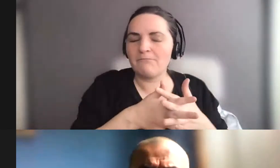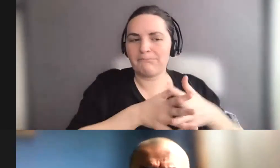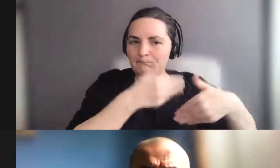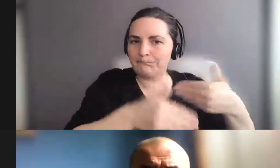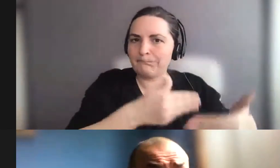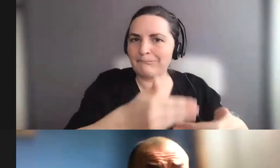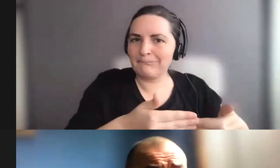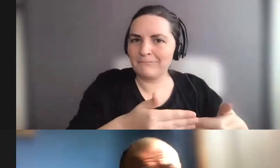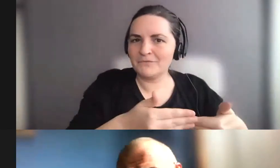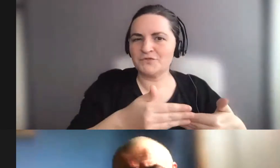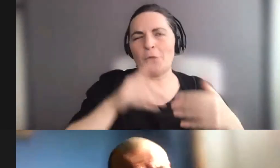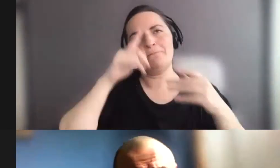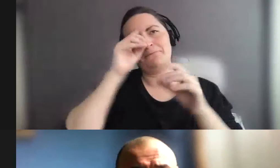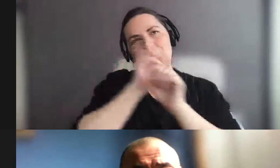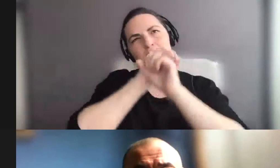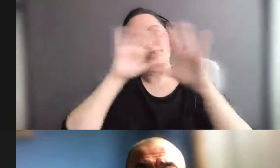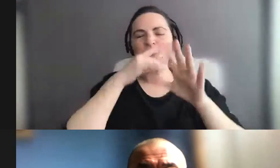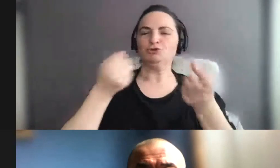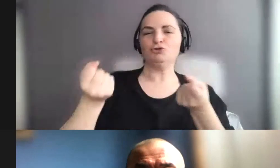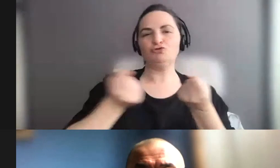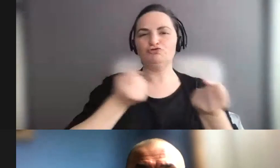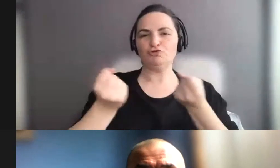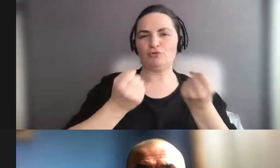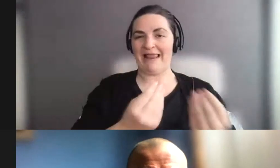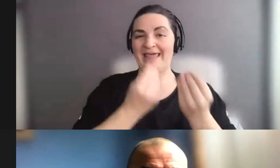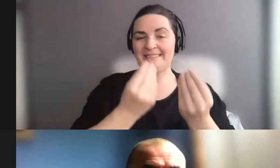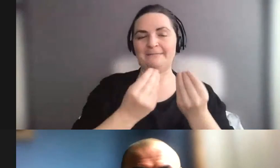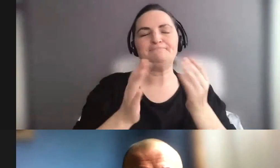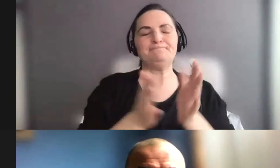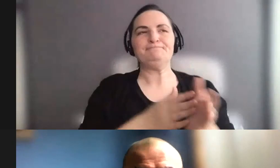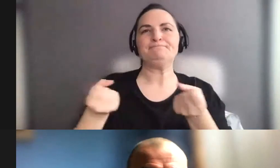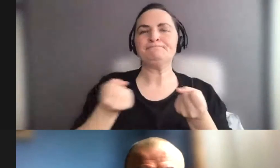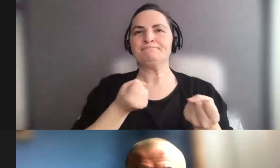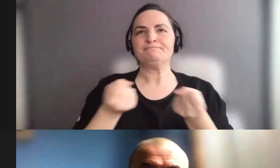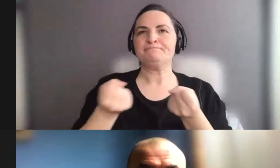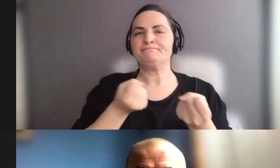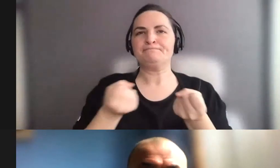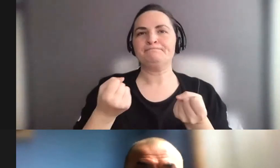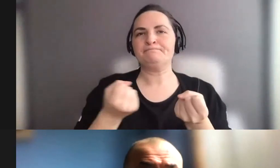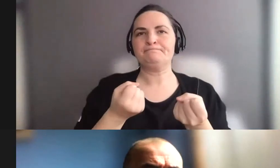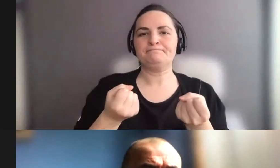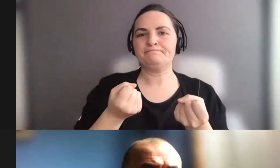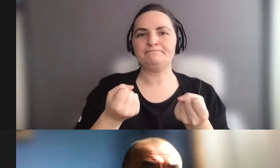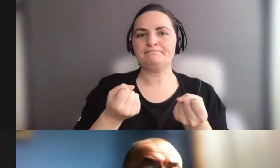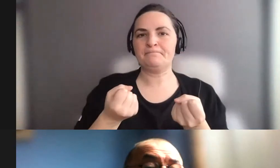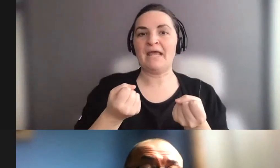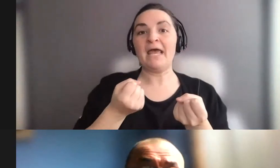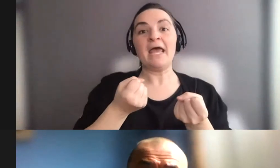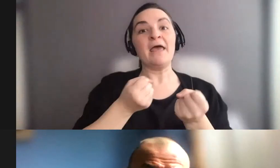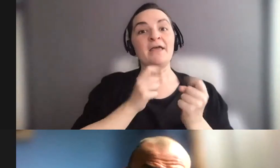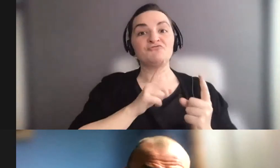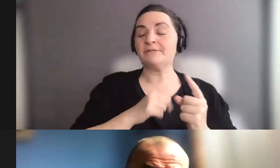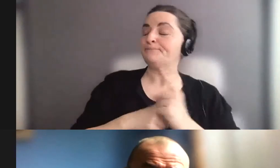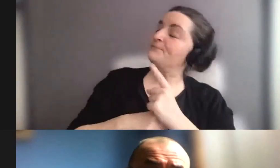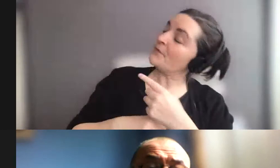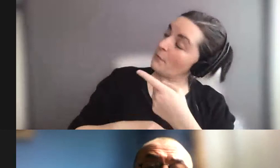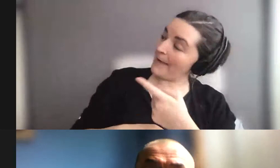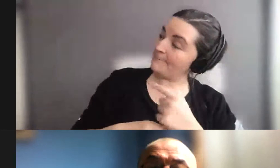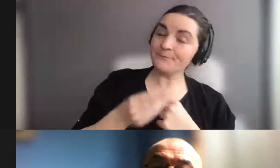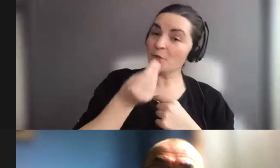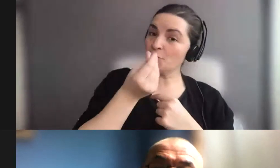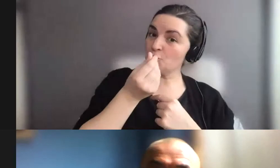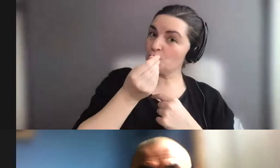in a driving test, in a driving lesson, and you're driving along there, your driving instructor will be saying, you know, we're coming up to a